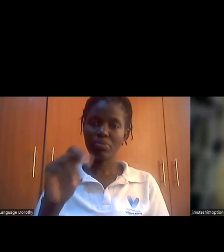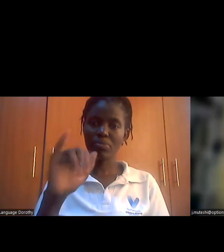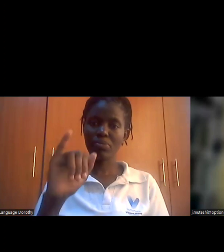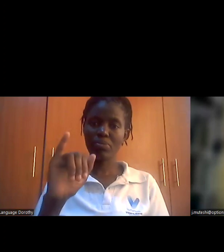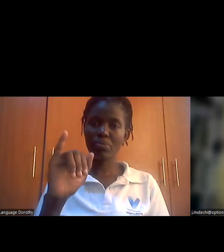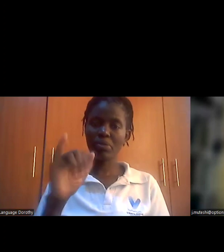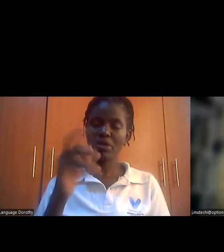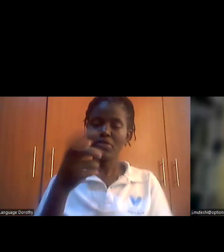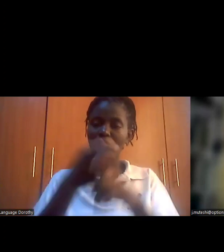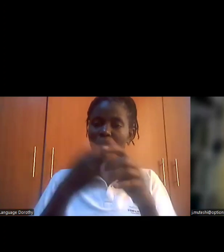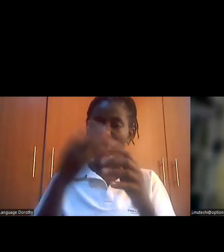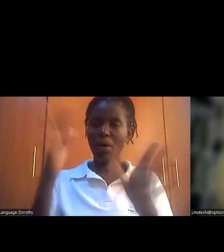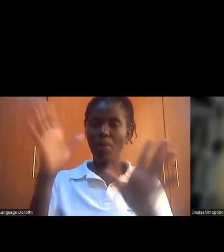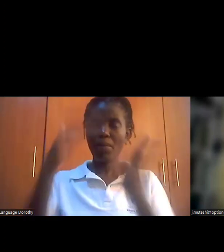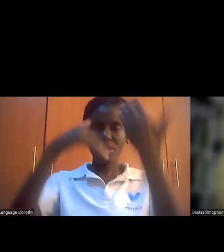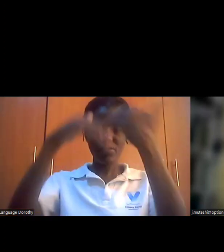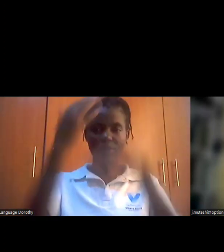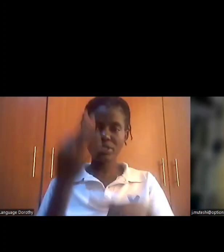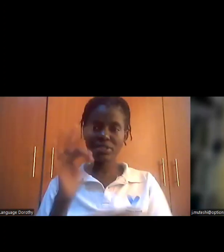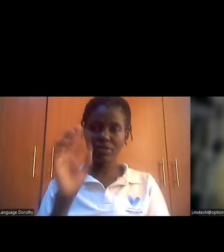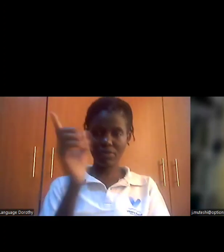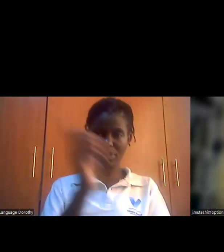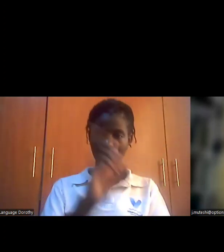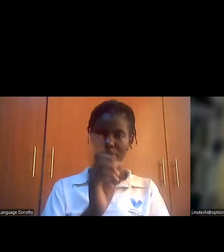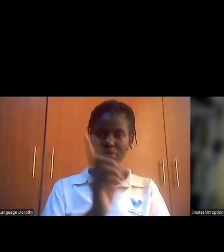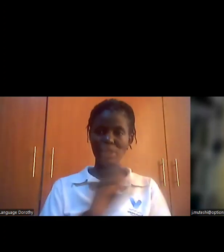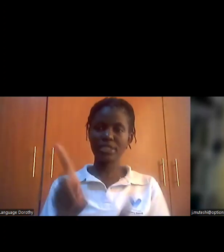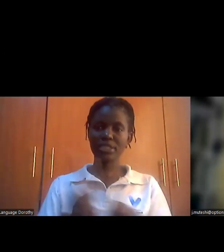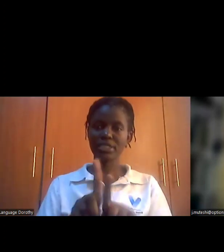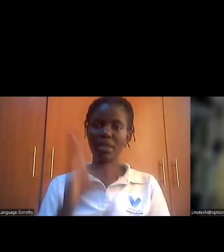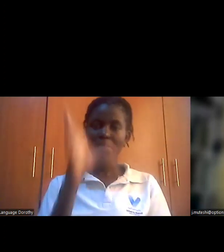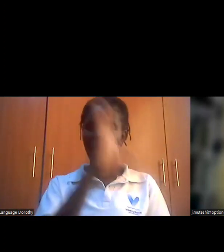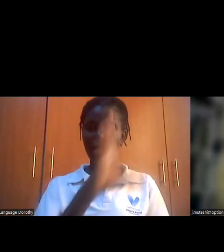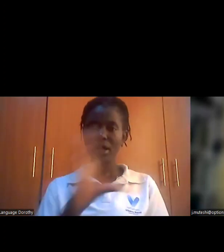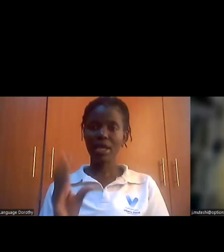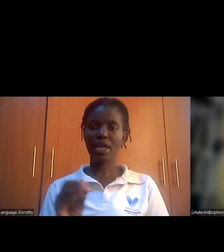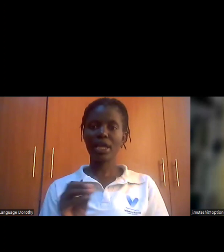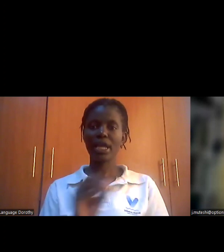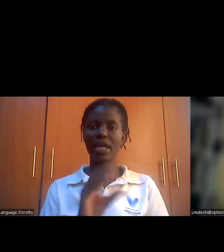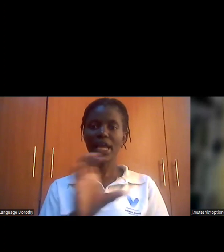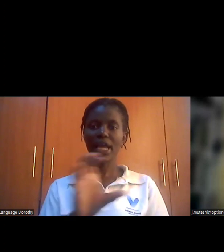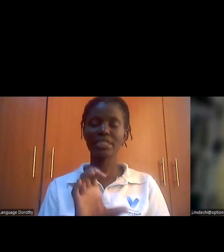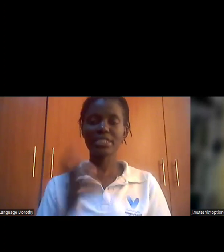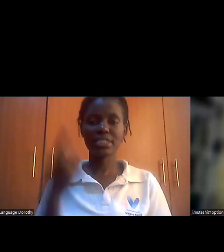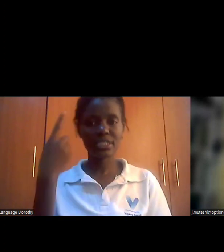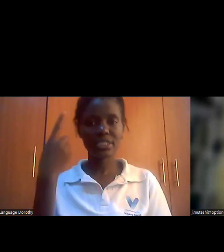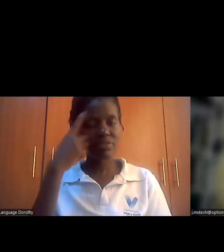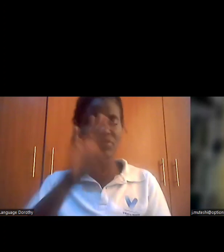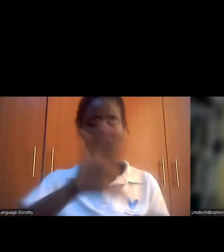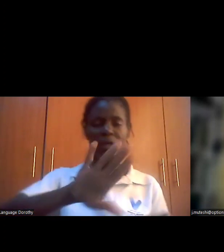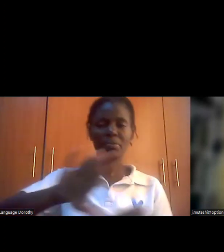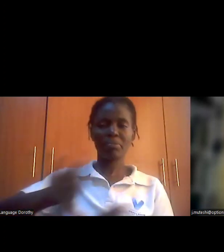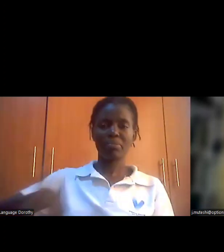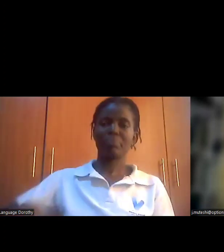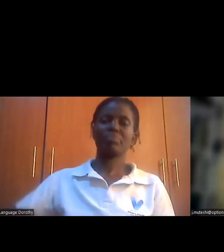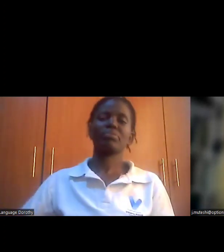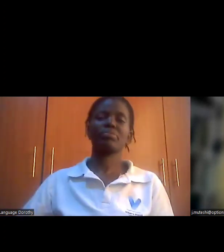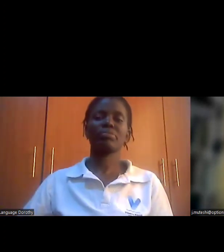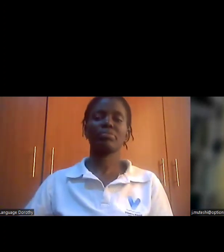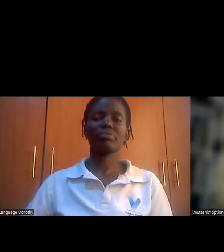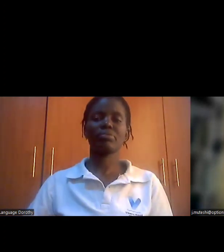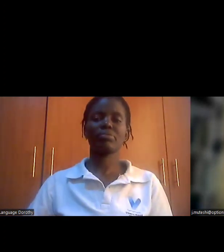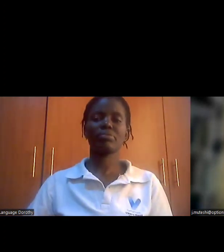of Nairobi, and the Africa Center for Abandonment of Female Genital Mutilation Cutting, known as ARCAV. So